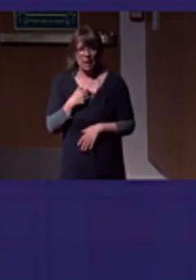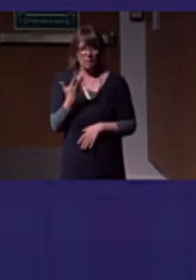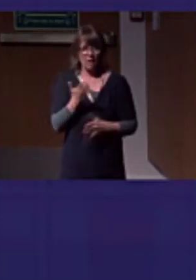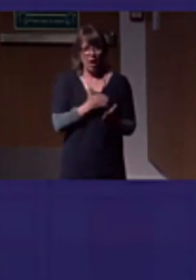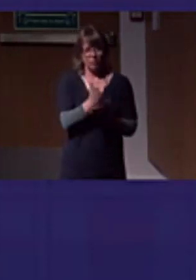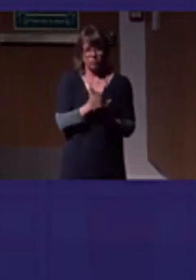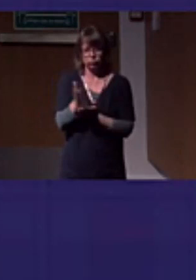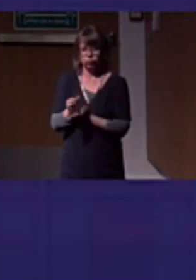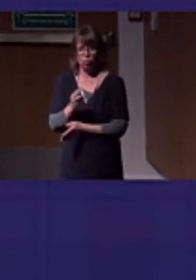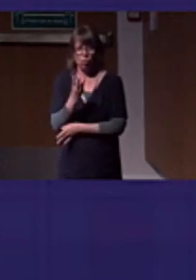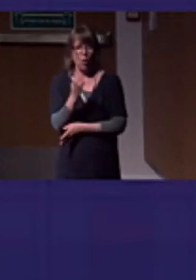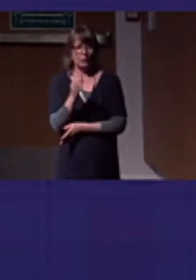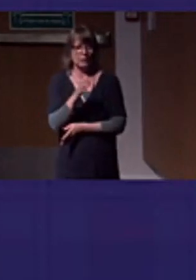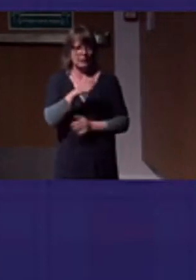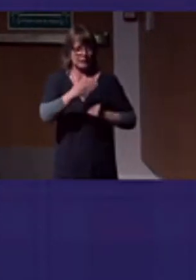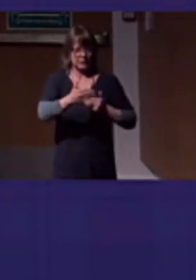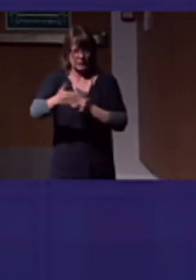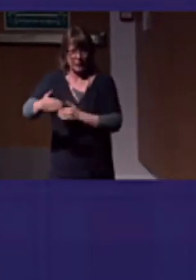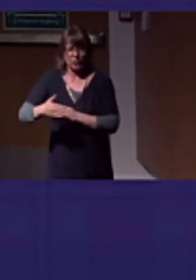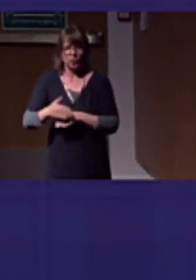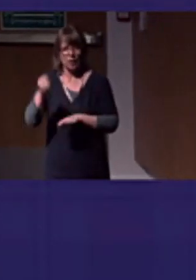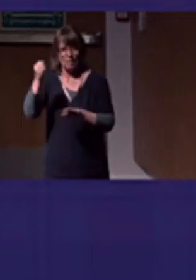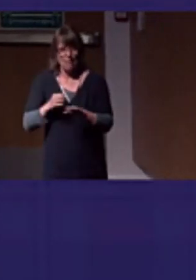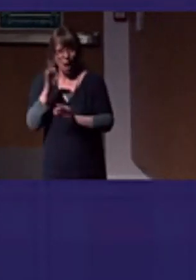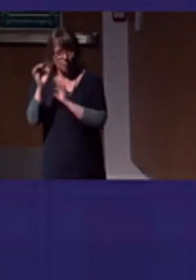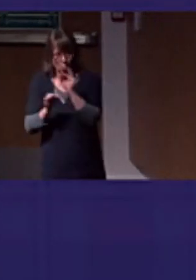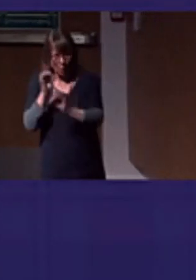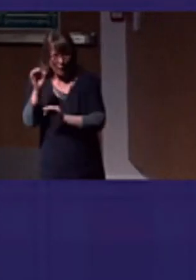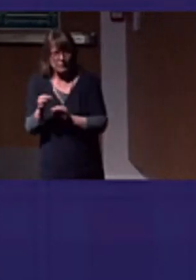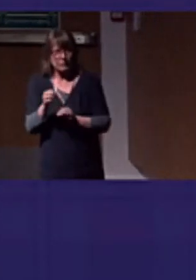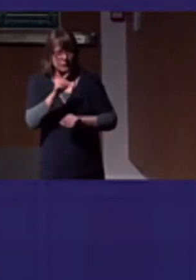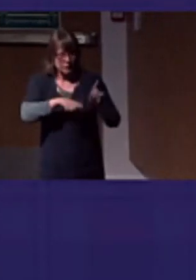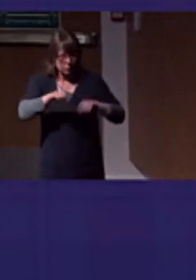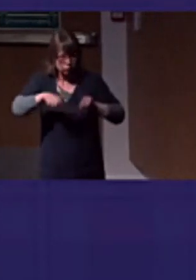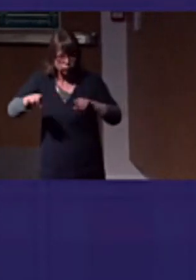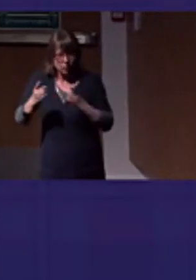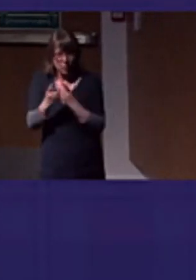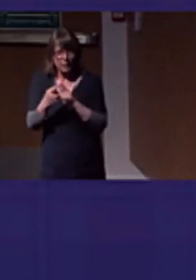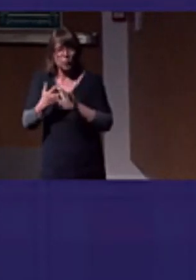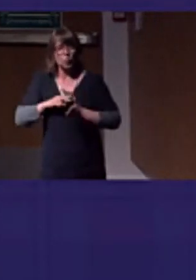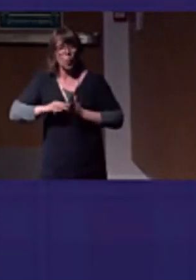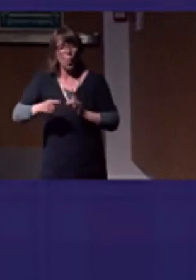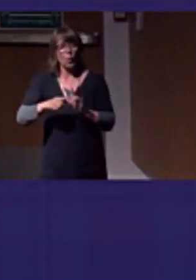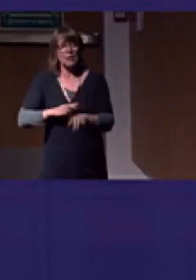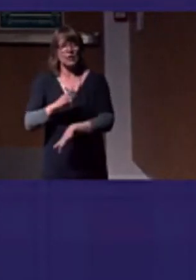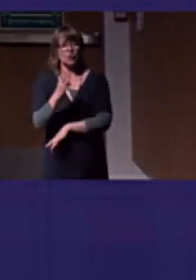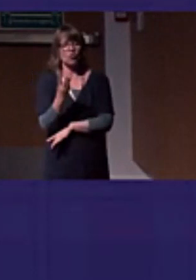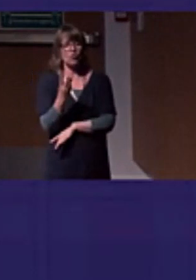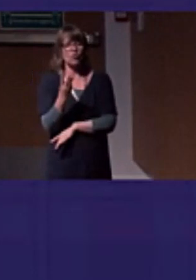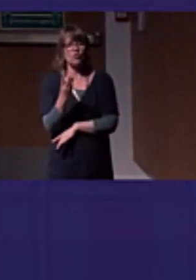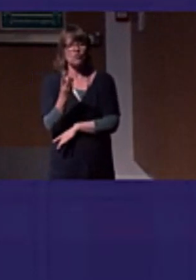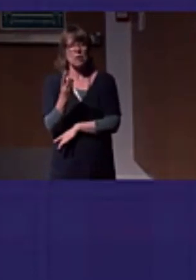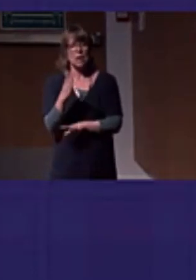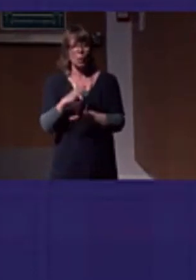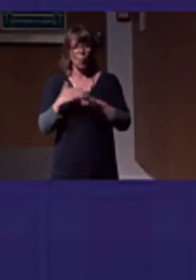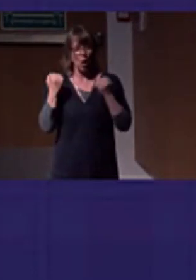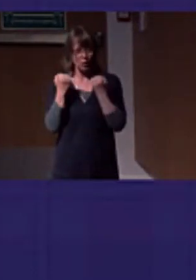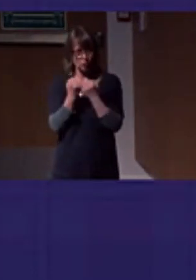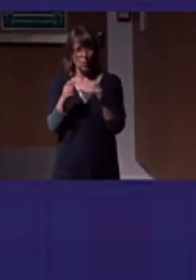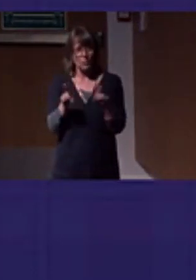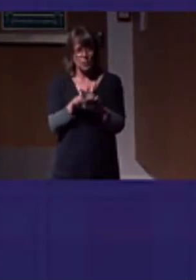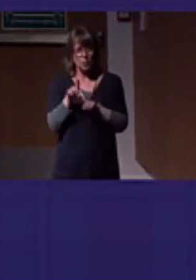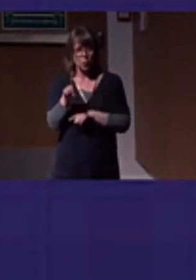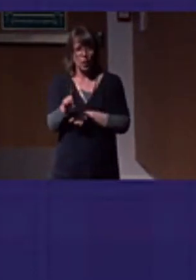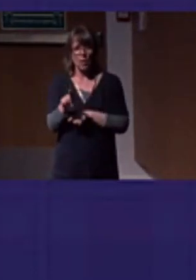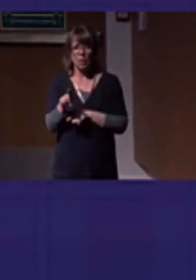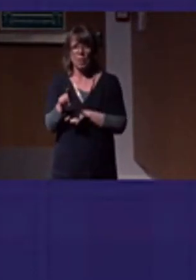30 sessions, a pub quiz, and we also organize 3 pre-day workshops where you can